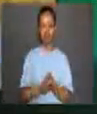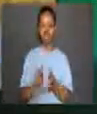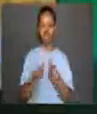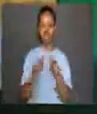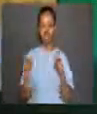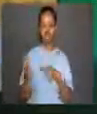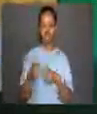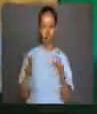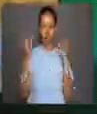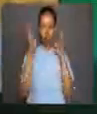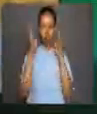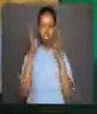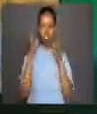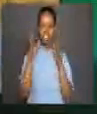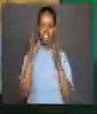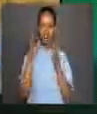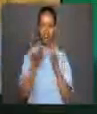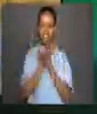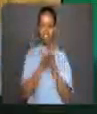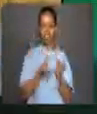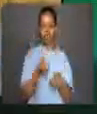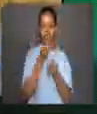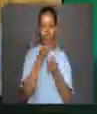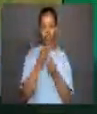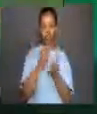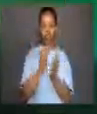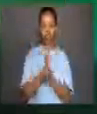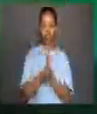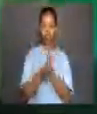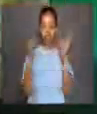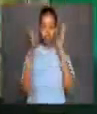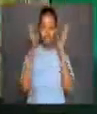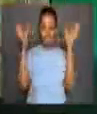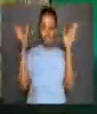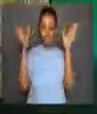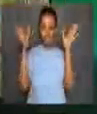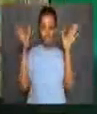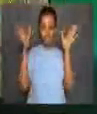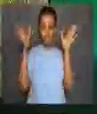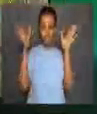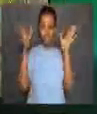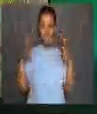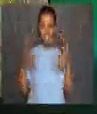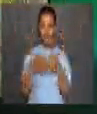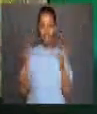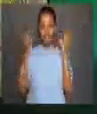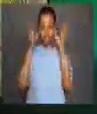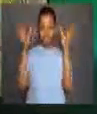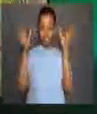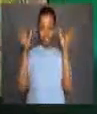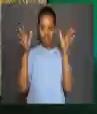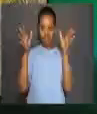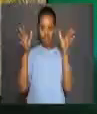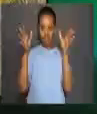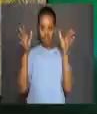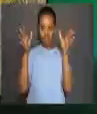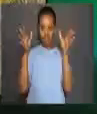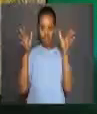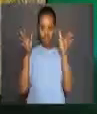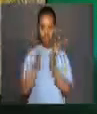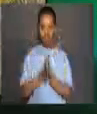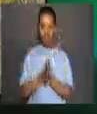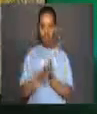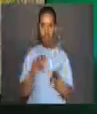Large herbivores like elk, moose, muskox, and deer